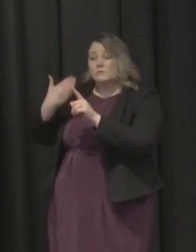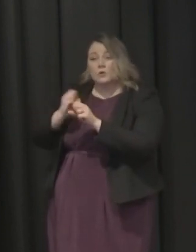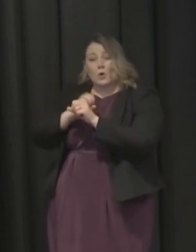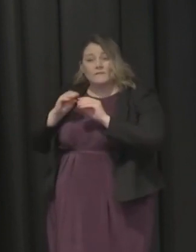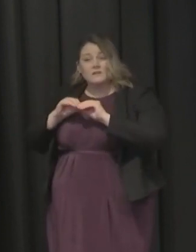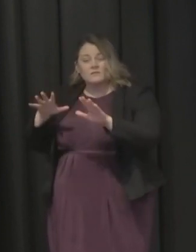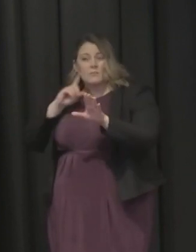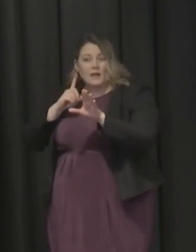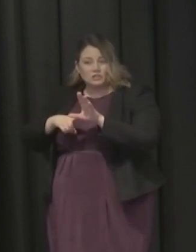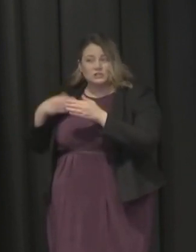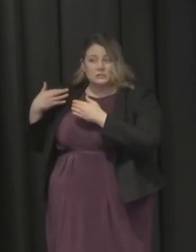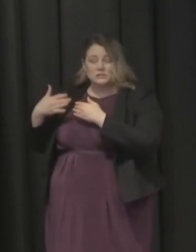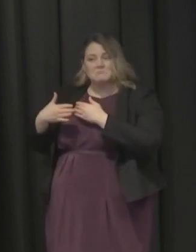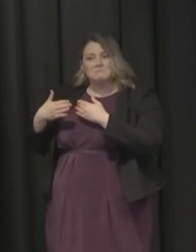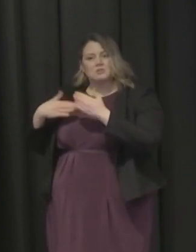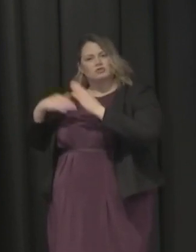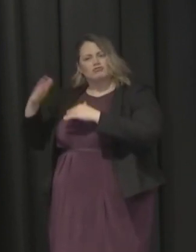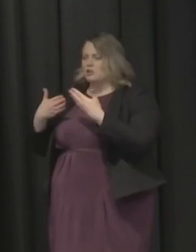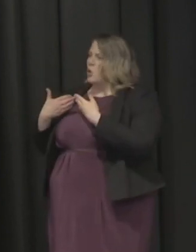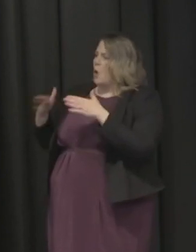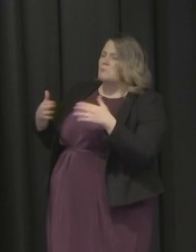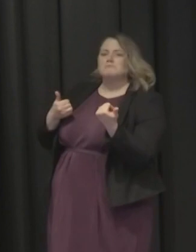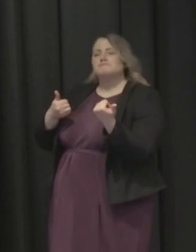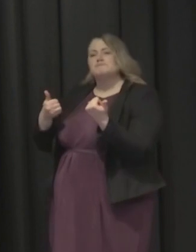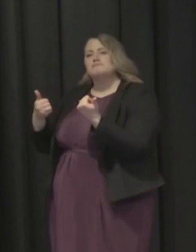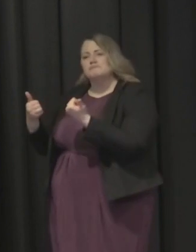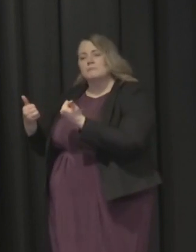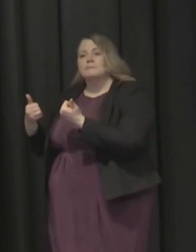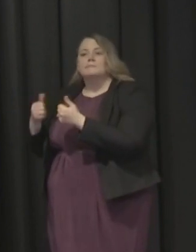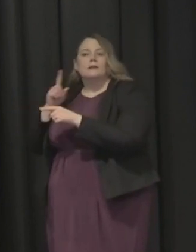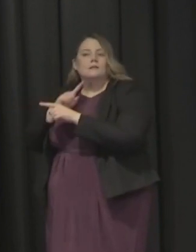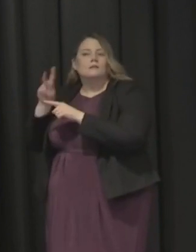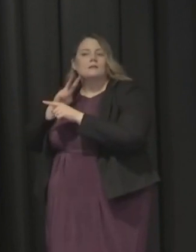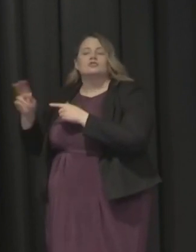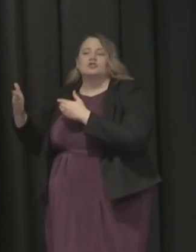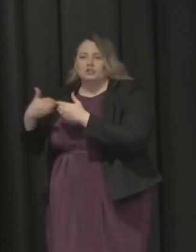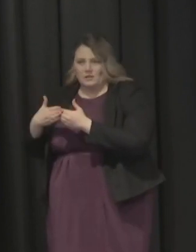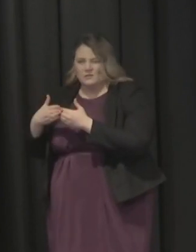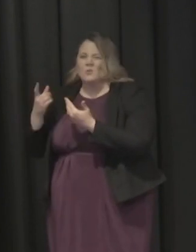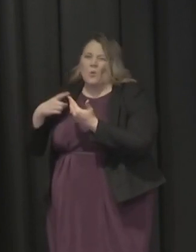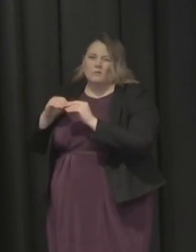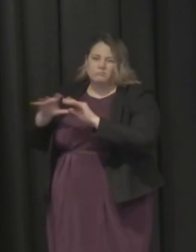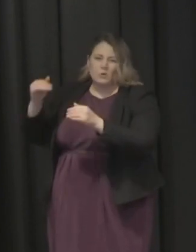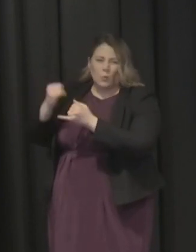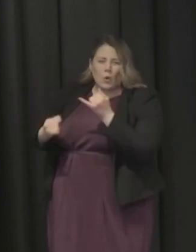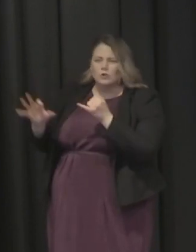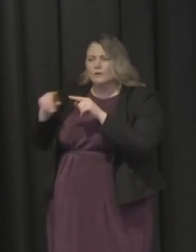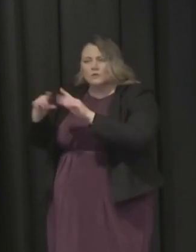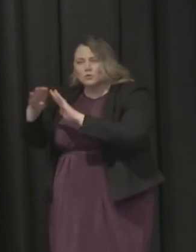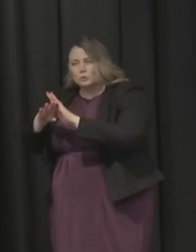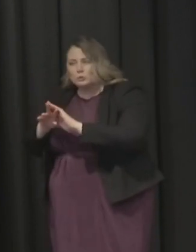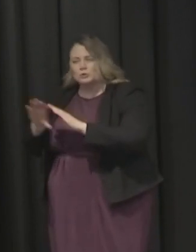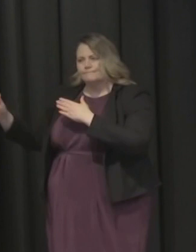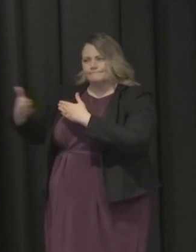got to run away from their responsibilities, they took. Now, I don't know how much money matters to our